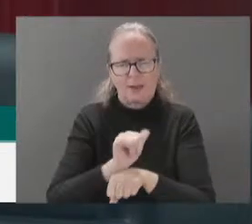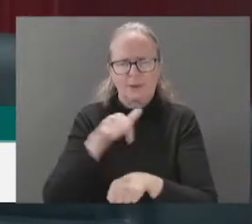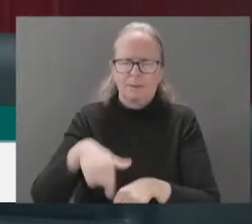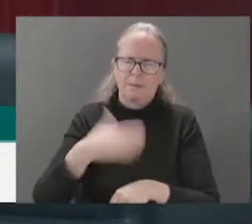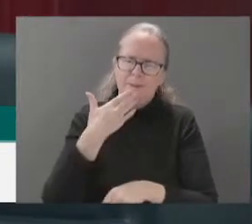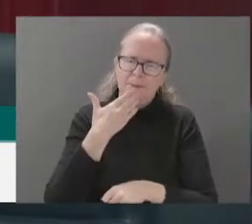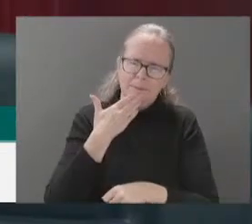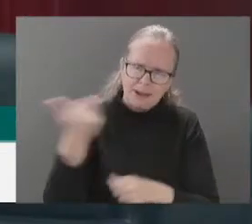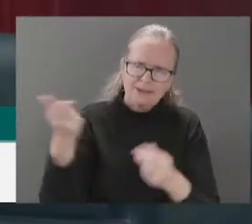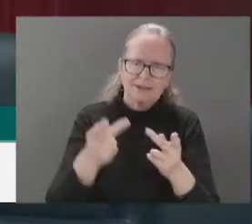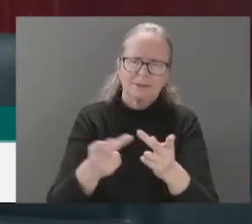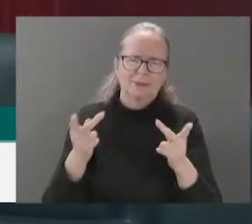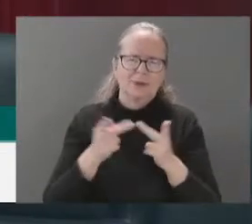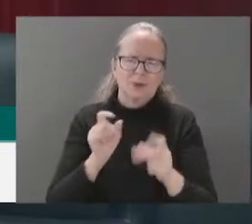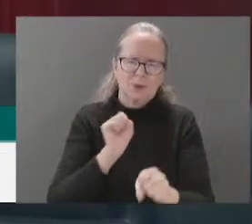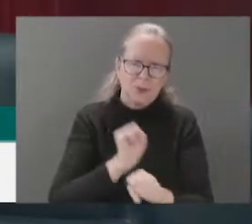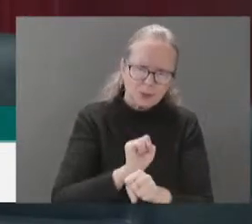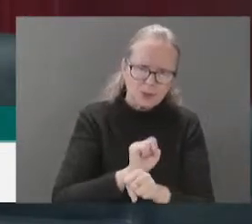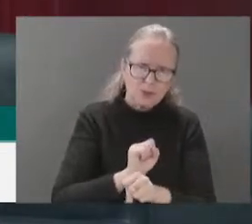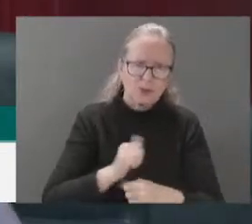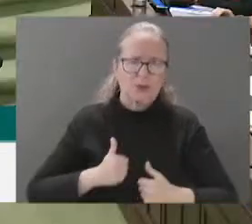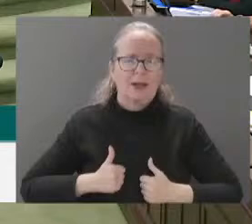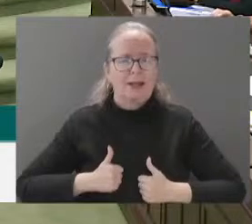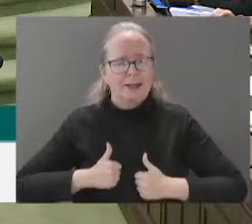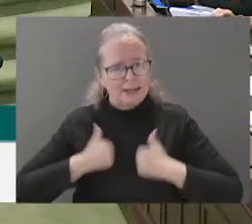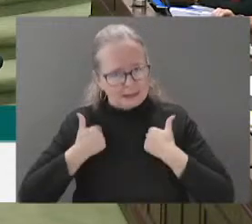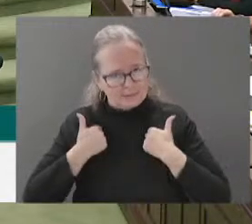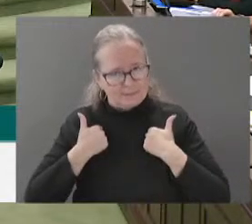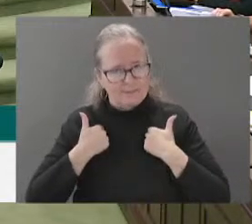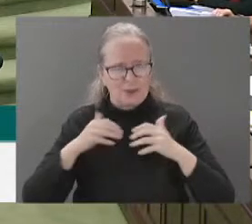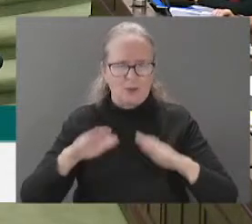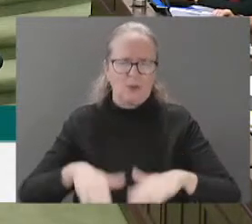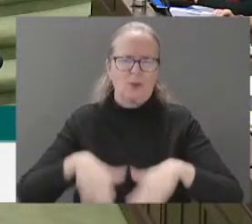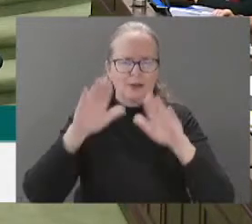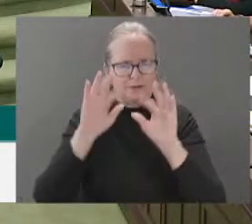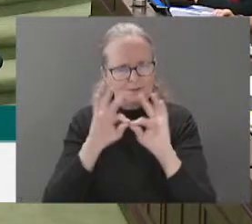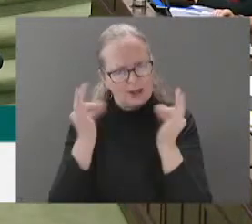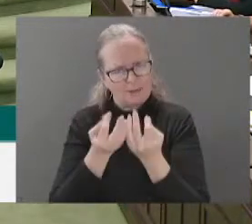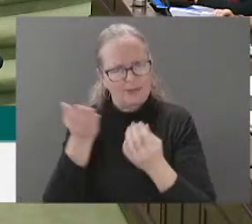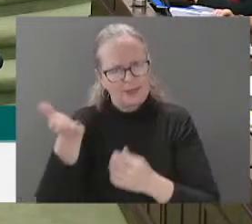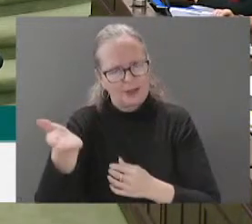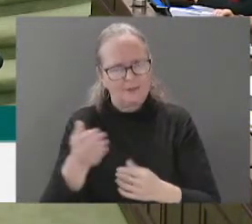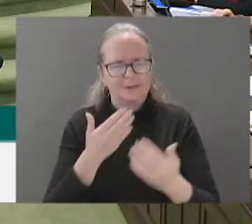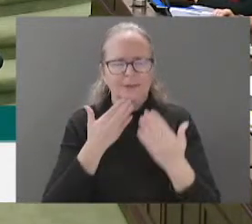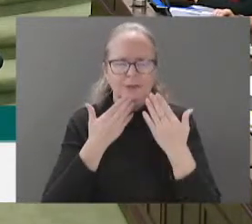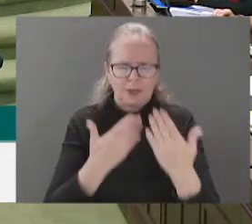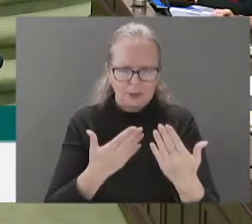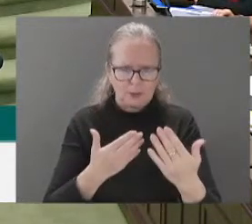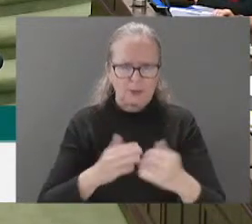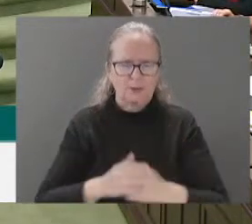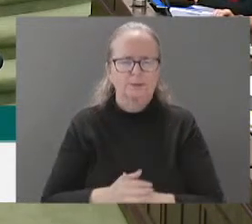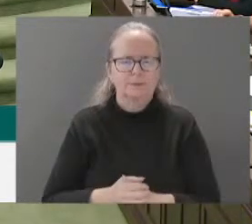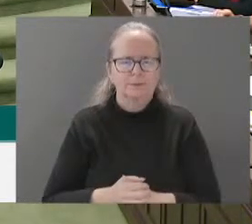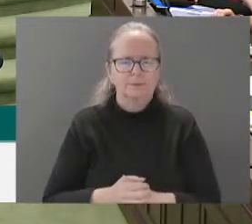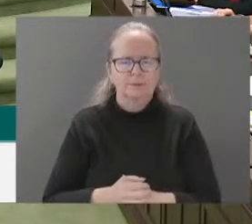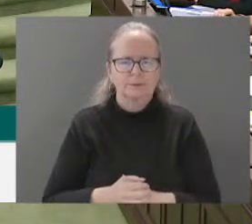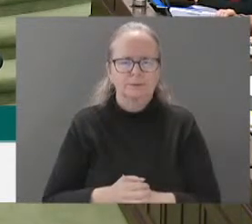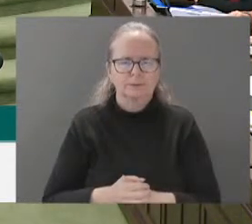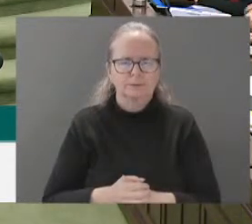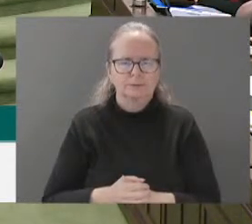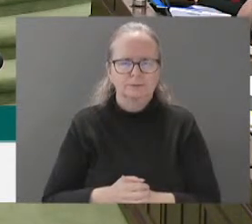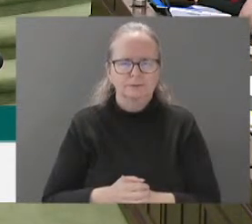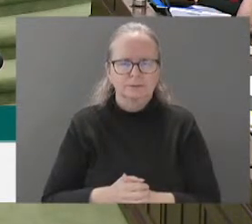business and raise a family thank you Mr Speaker The Honorable member for Edmonton